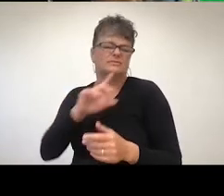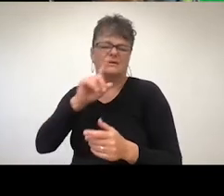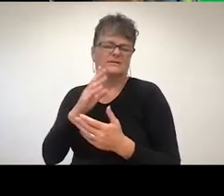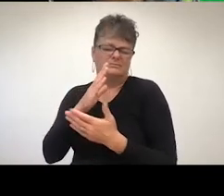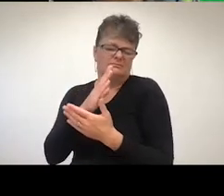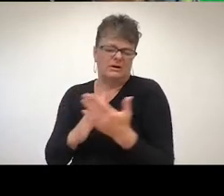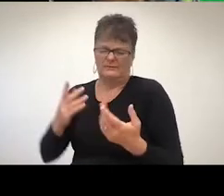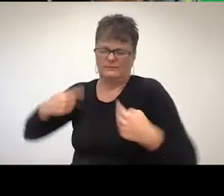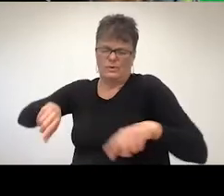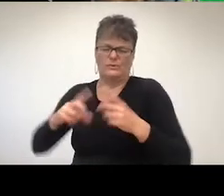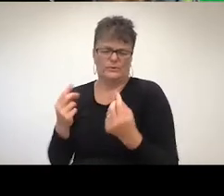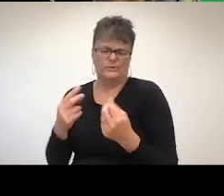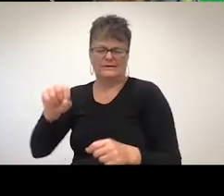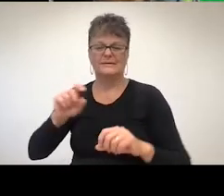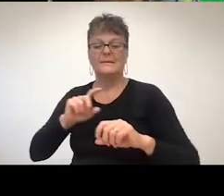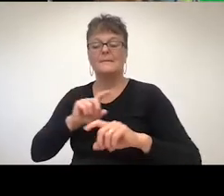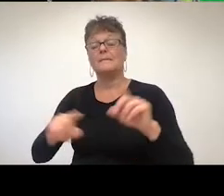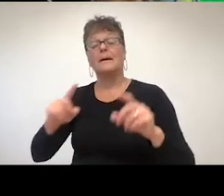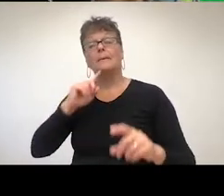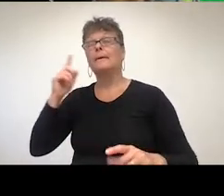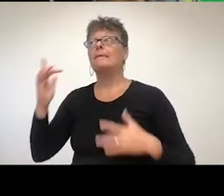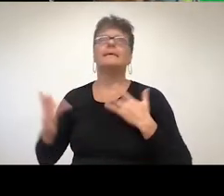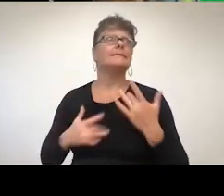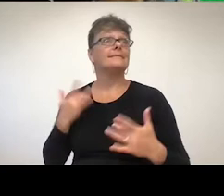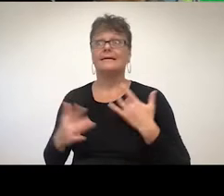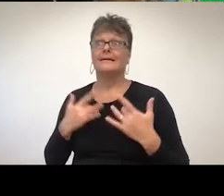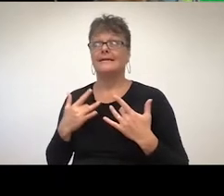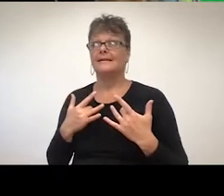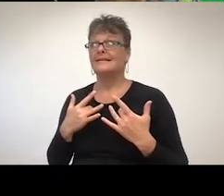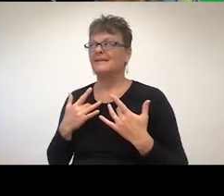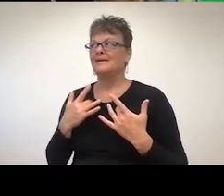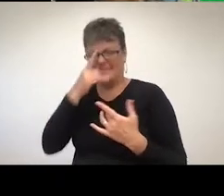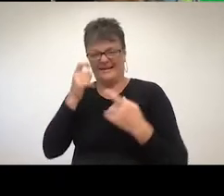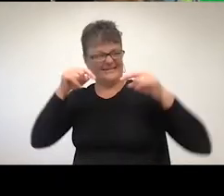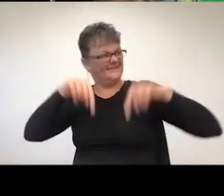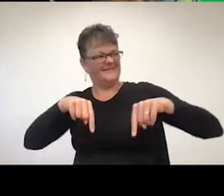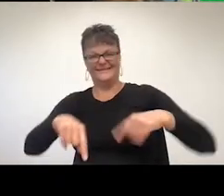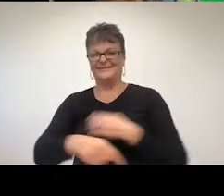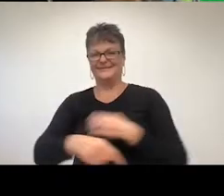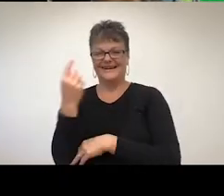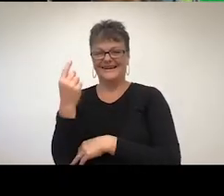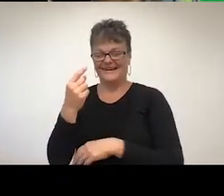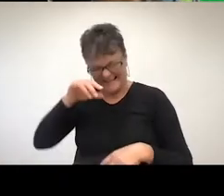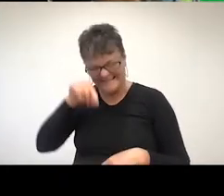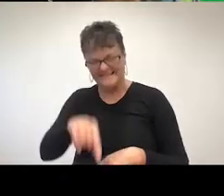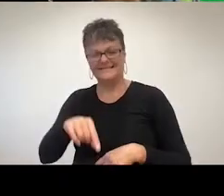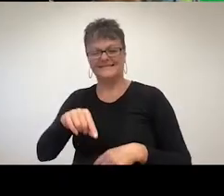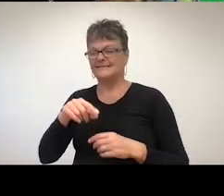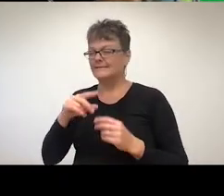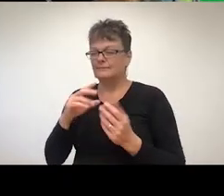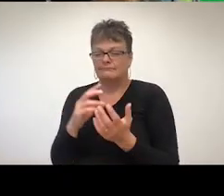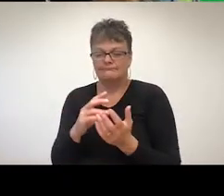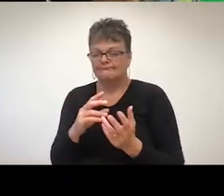and this morning's event that really make me excited about the work that we do. When we make time and space to really talk about teaching and learning as